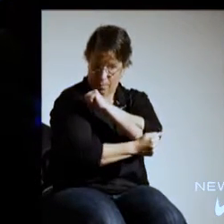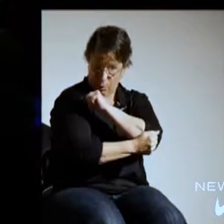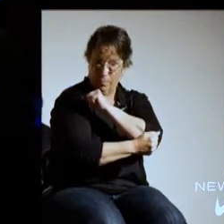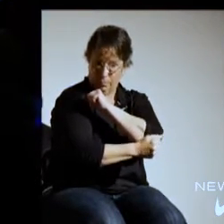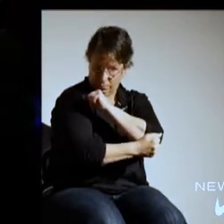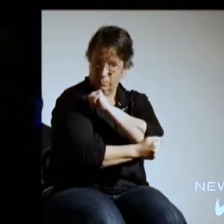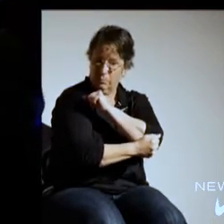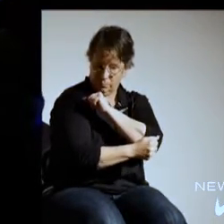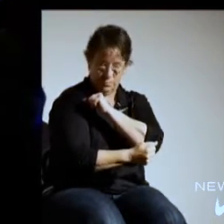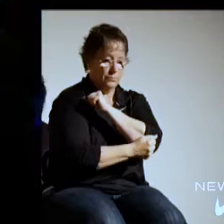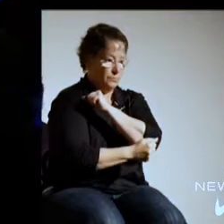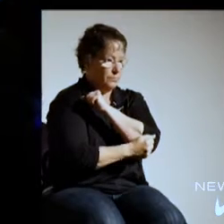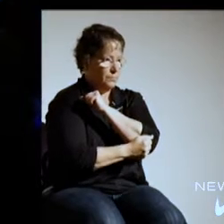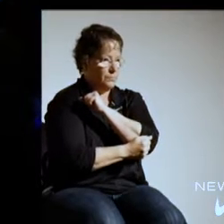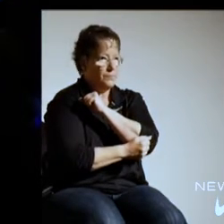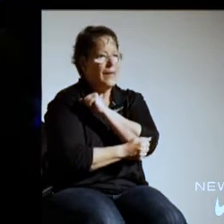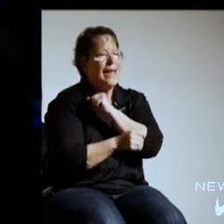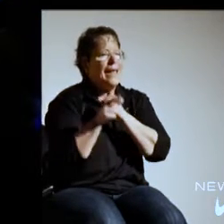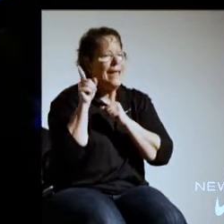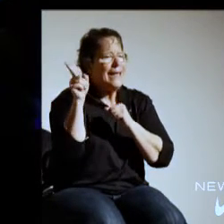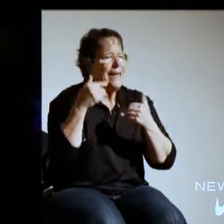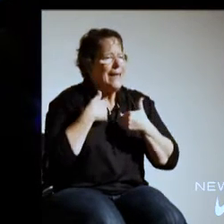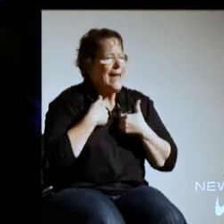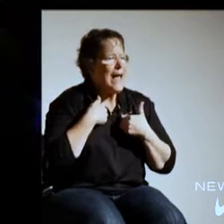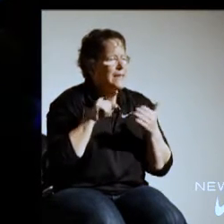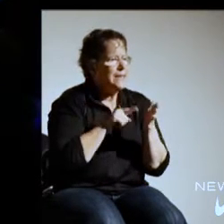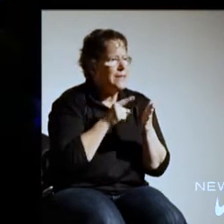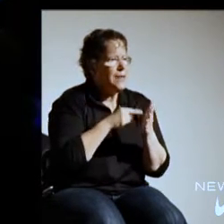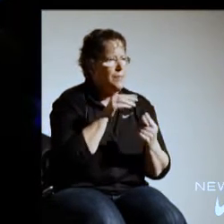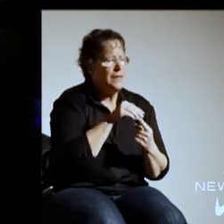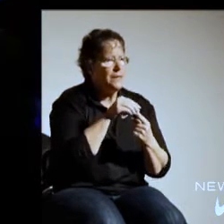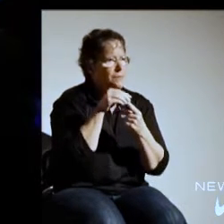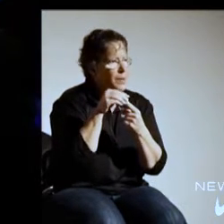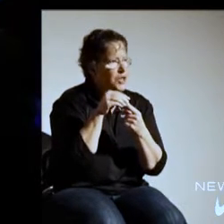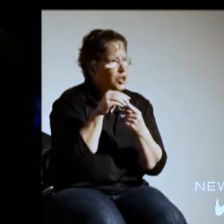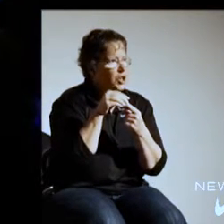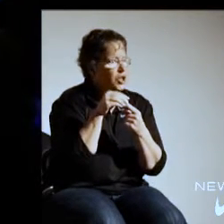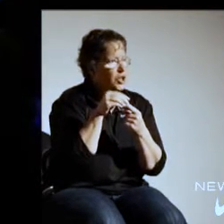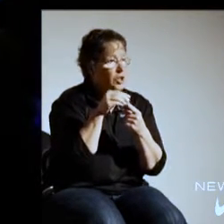you. Who's going to be blessed by Jesus through you?